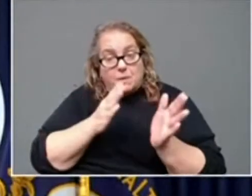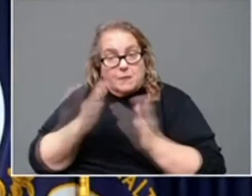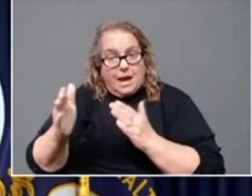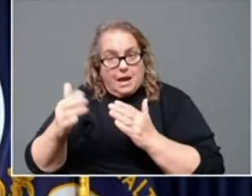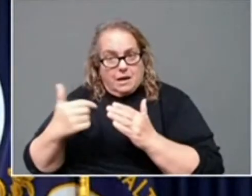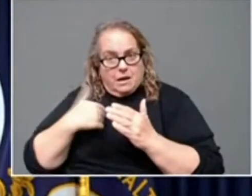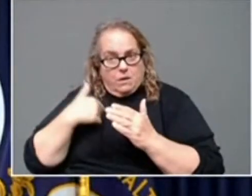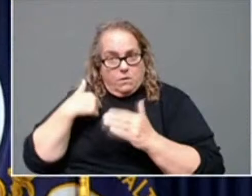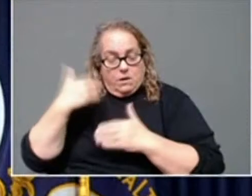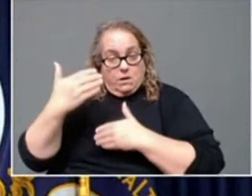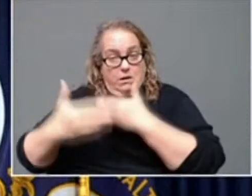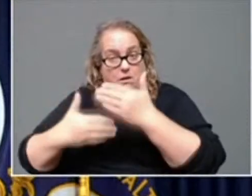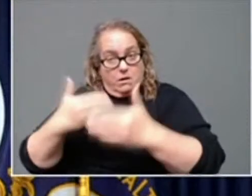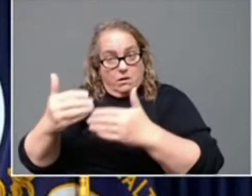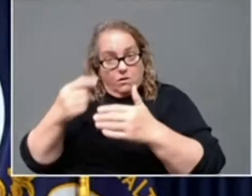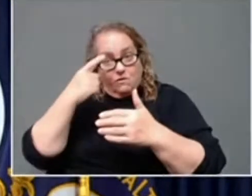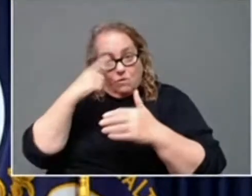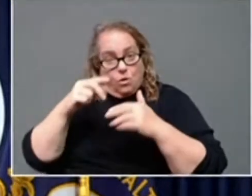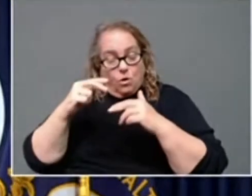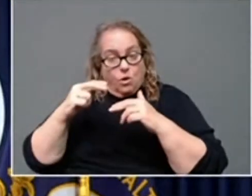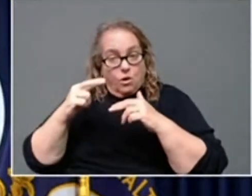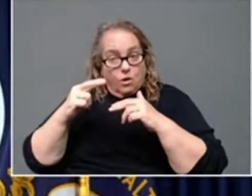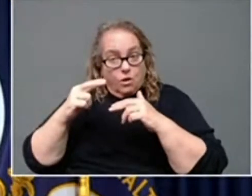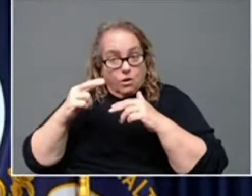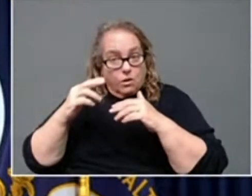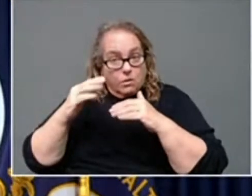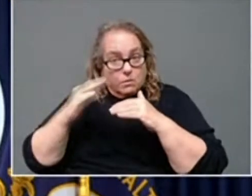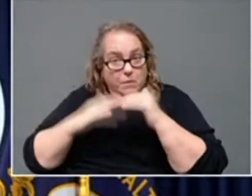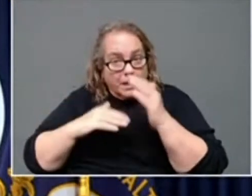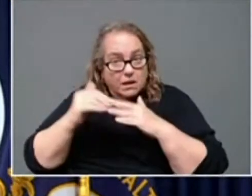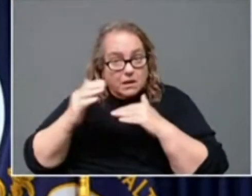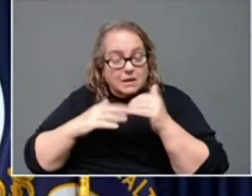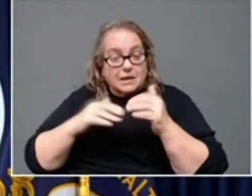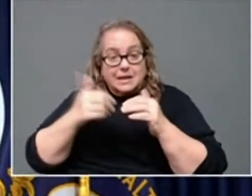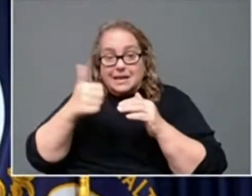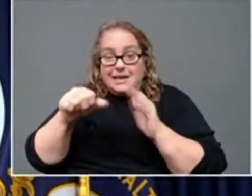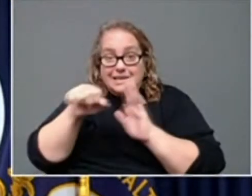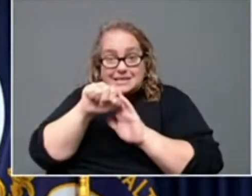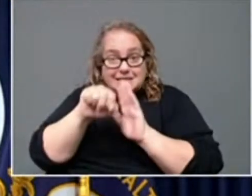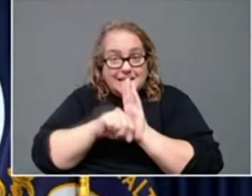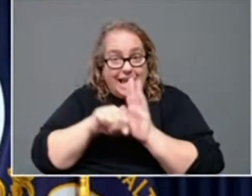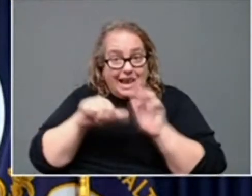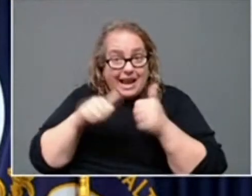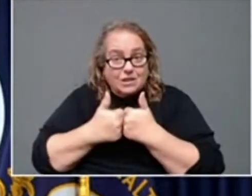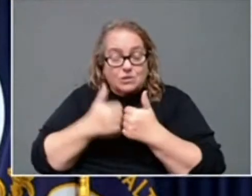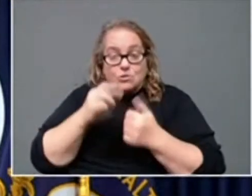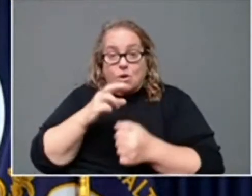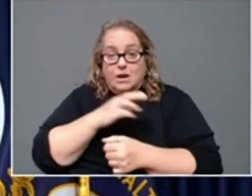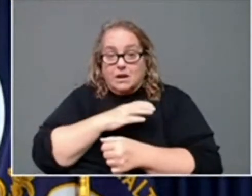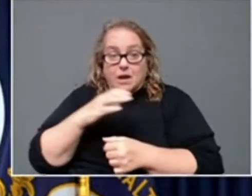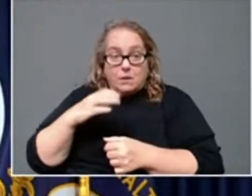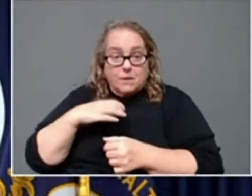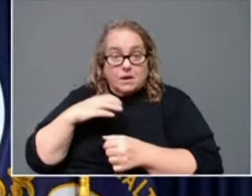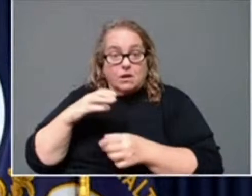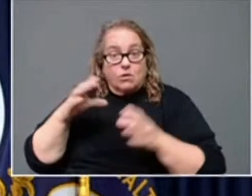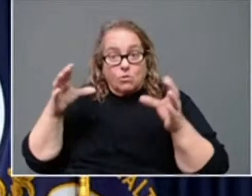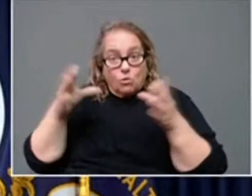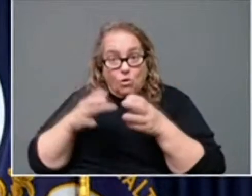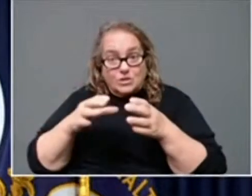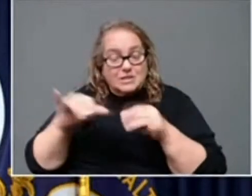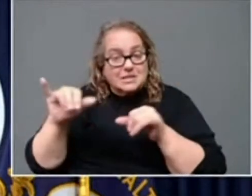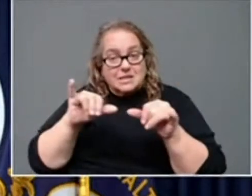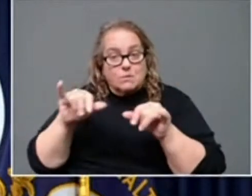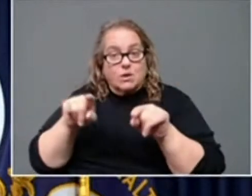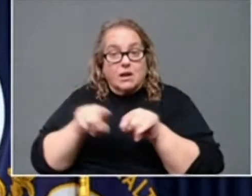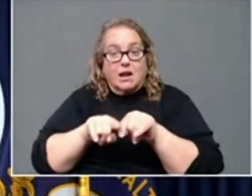for rebuilding? Is there going to be some kind of state agency or committee or coalition similar to the